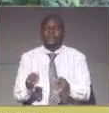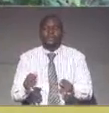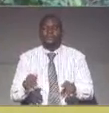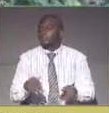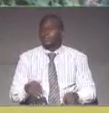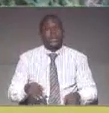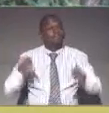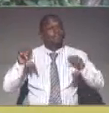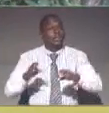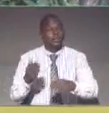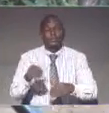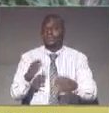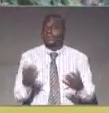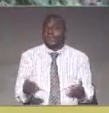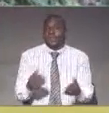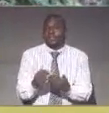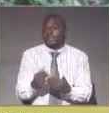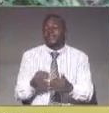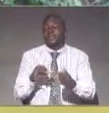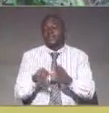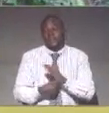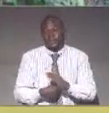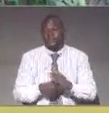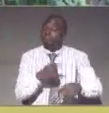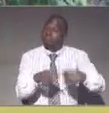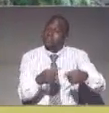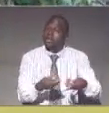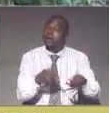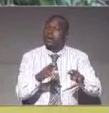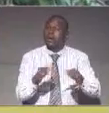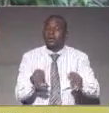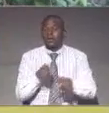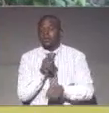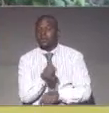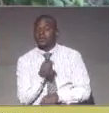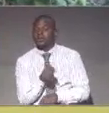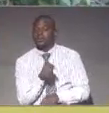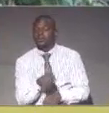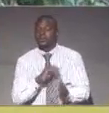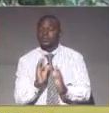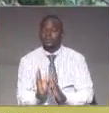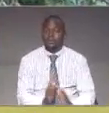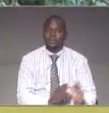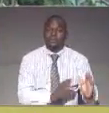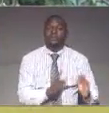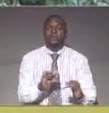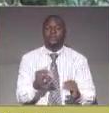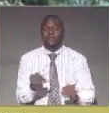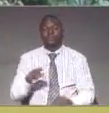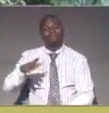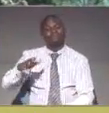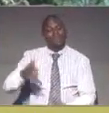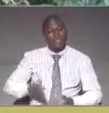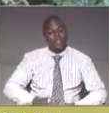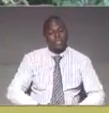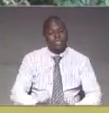very unfortunate, but those incidences are still there, and it is from that kind of arrangement that the water